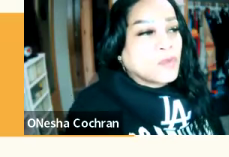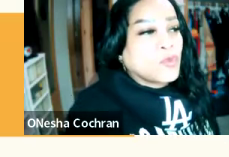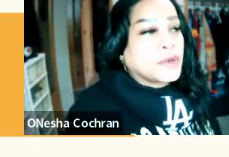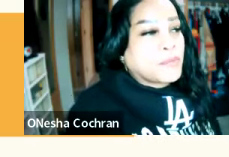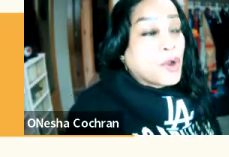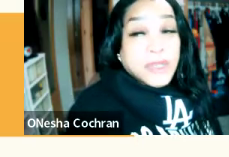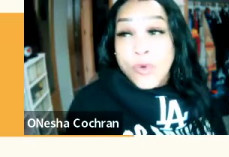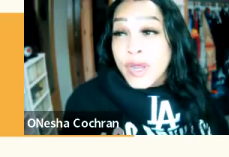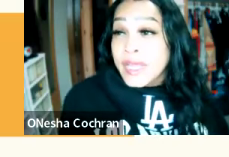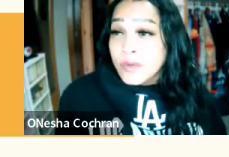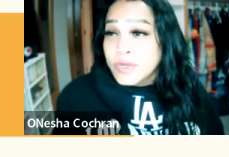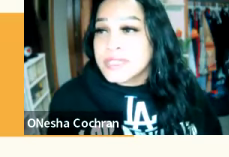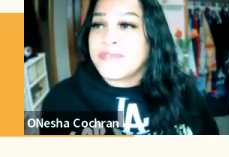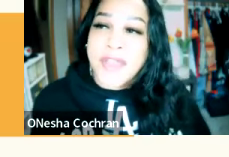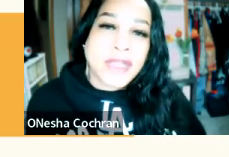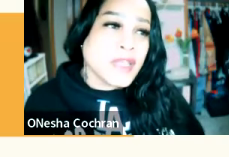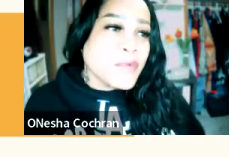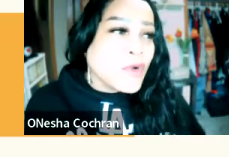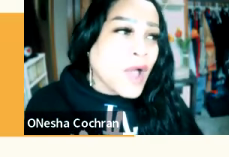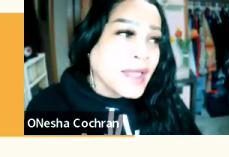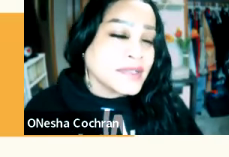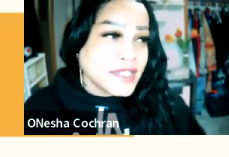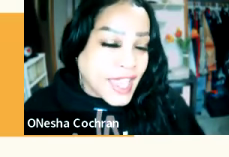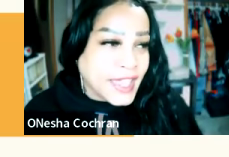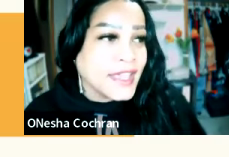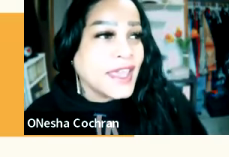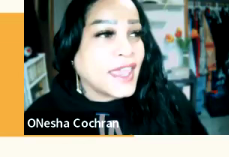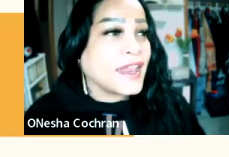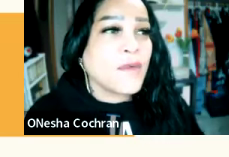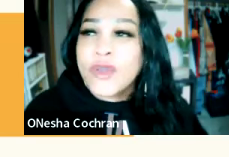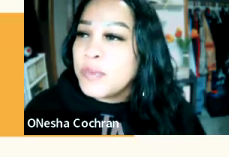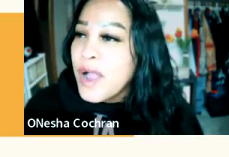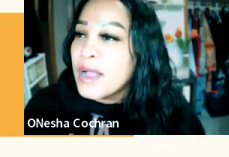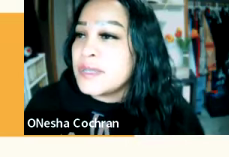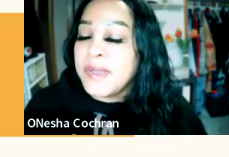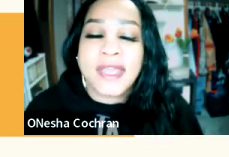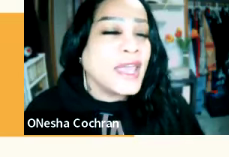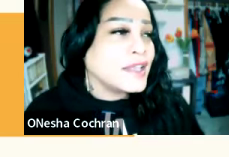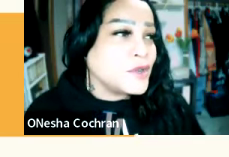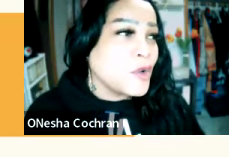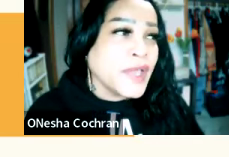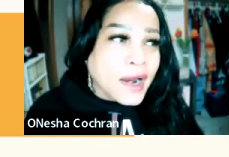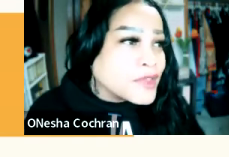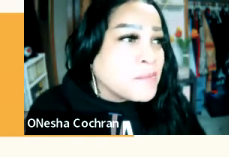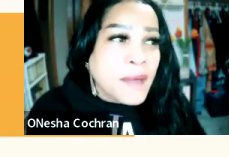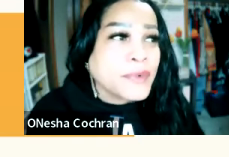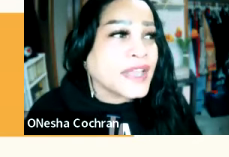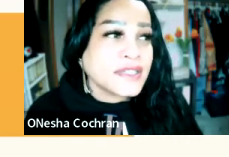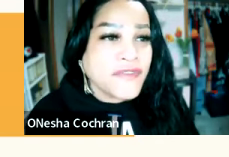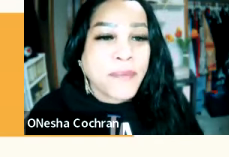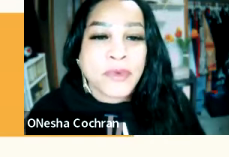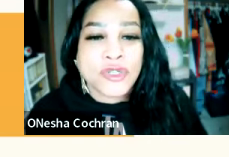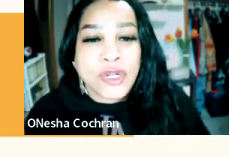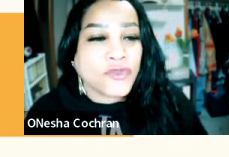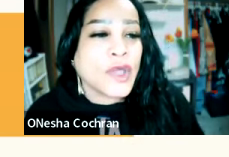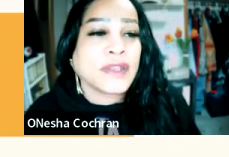I think when Portland, Oregon, which is a very liberal white state, and I'm really proud to be, we got on the map when that